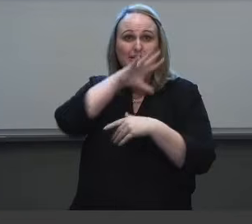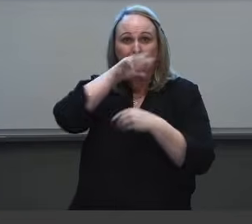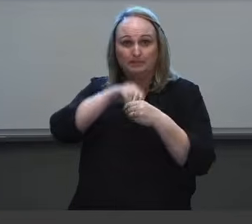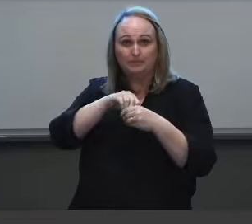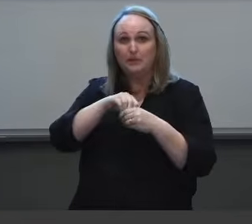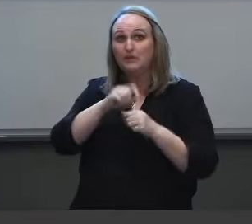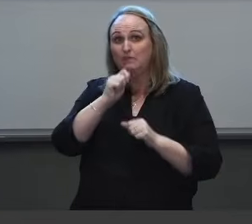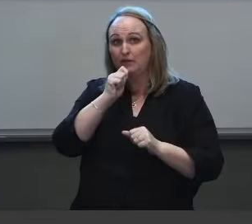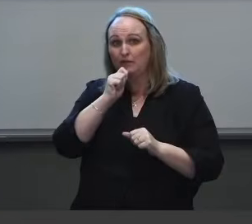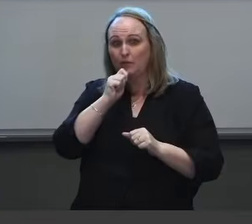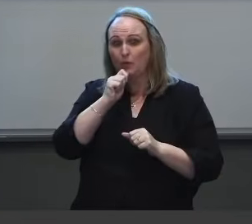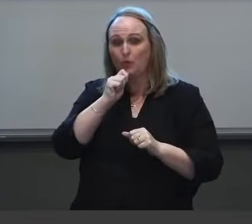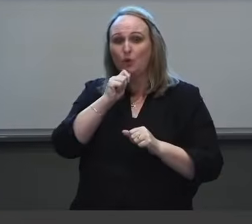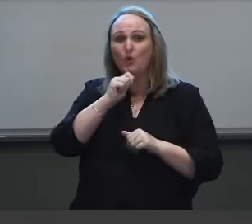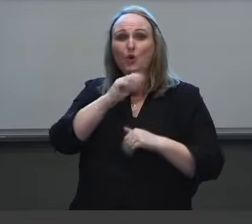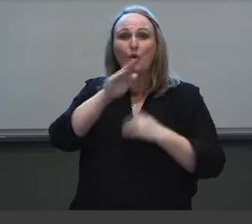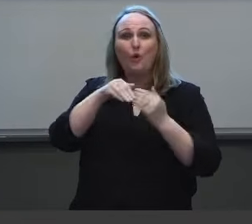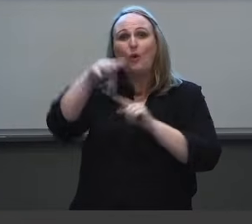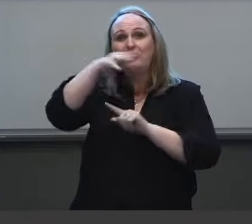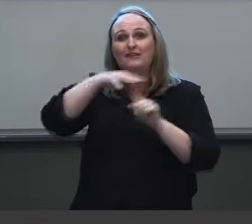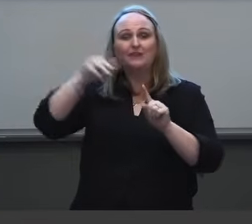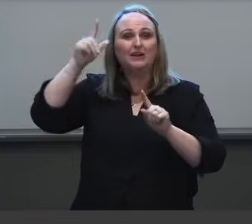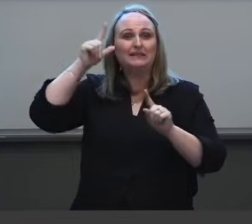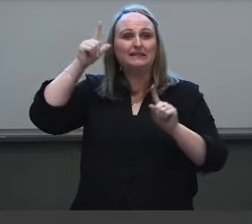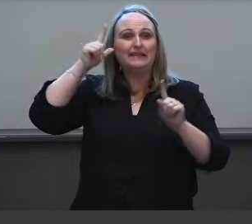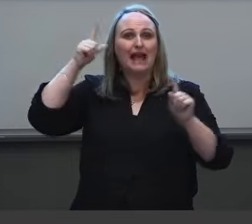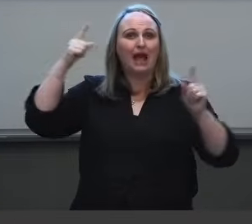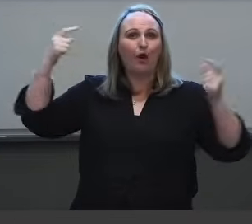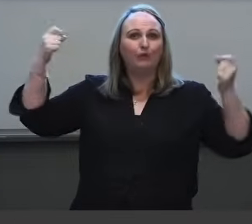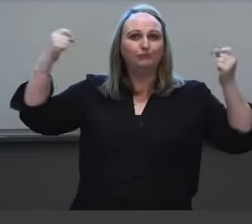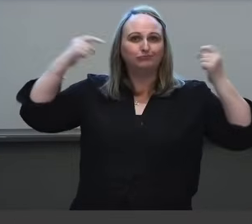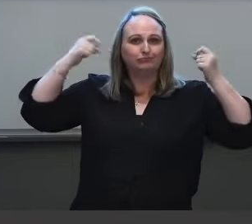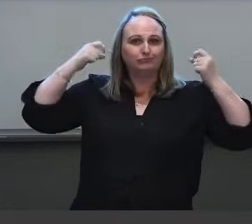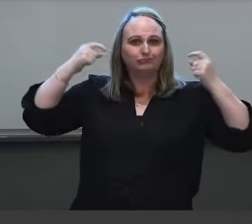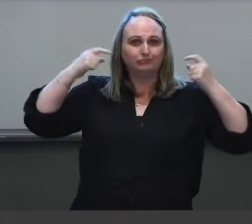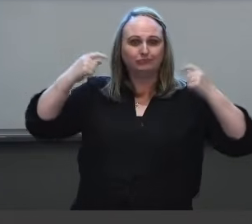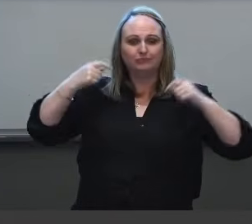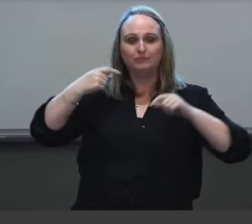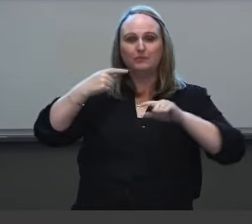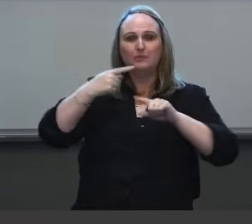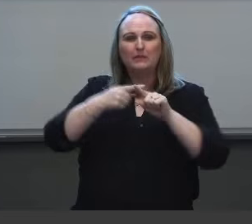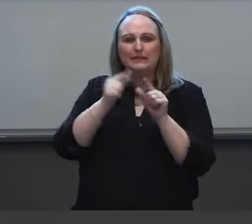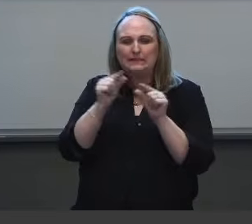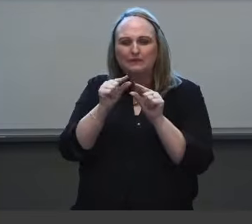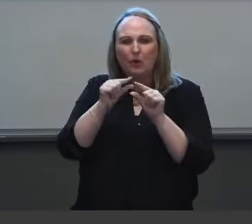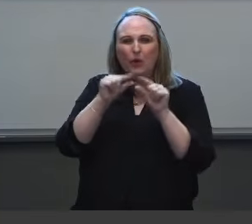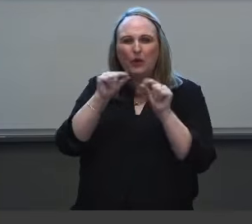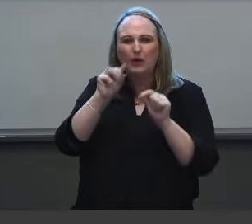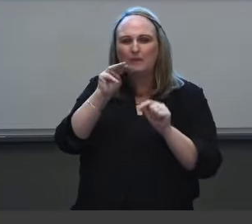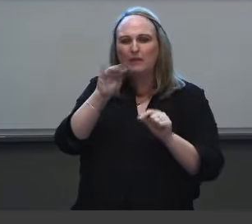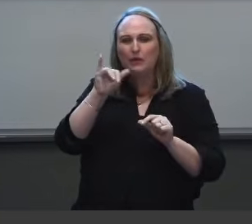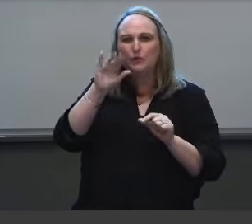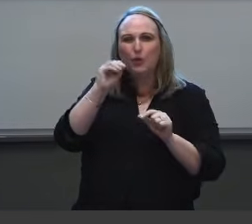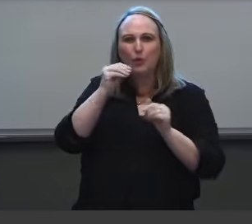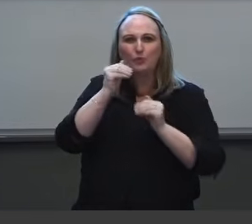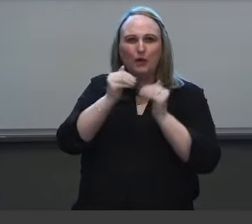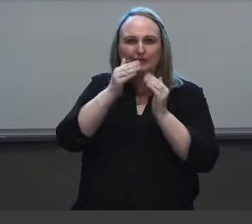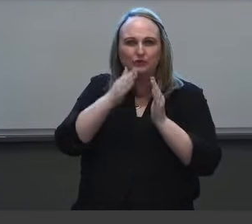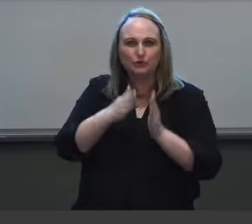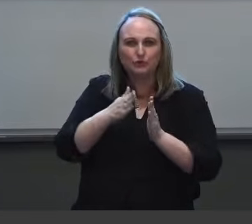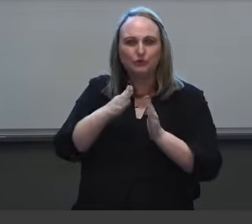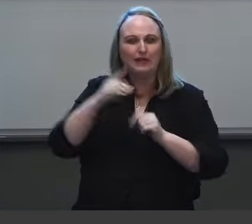that captures the environment's sound. It also has a small microprocessor that processes the